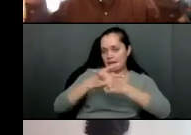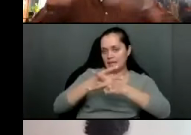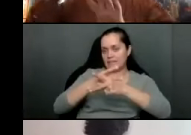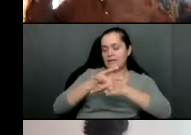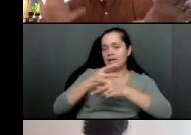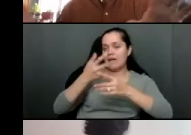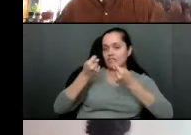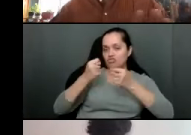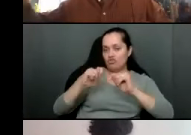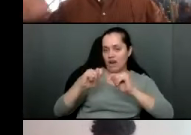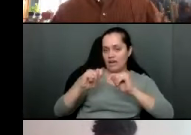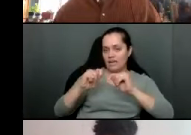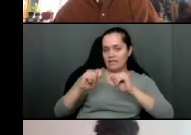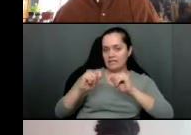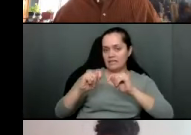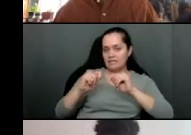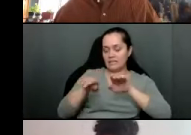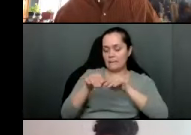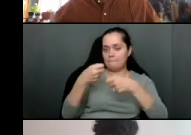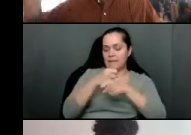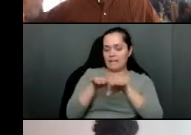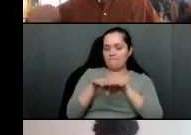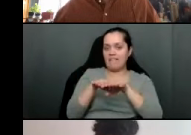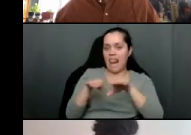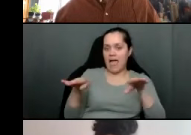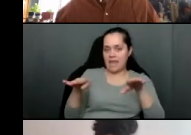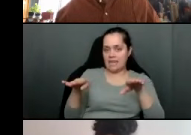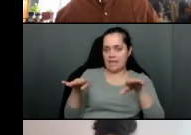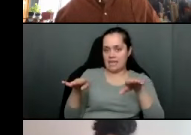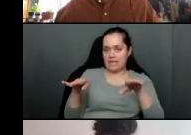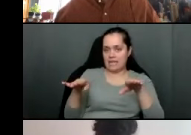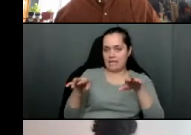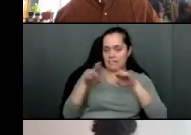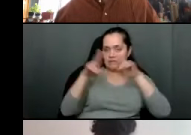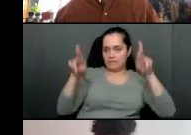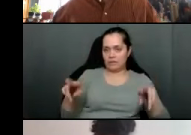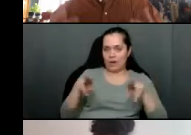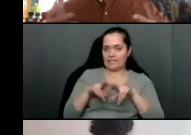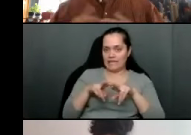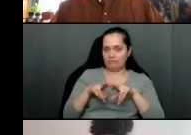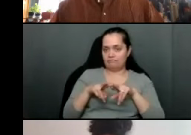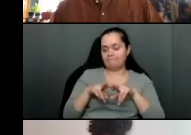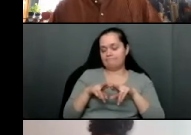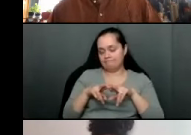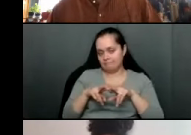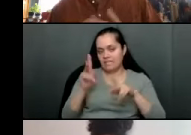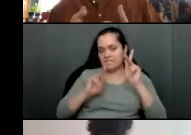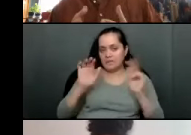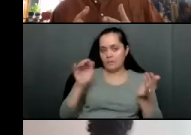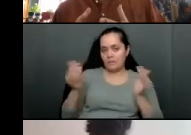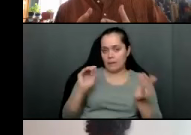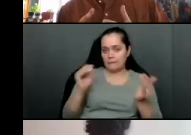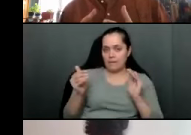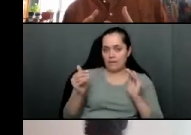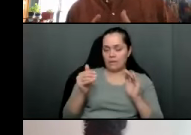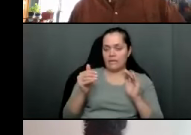trying to flatten it into a rectangle. Some people compare it to peeling